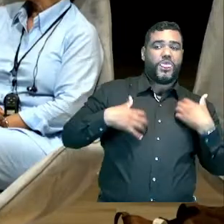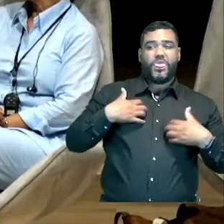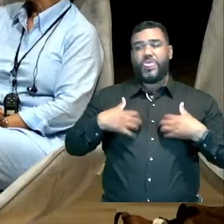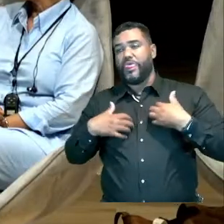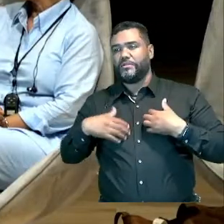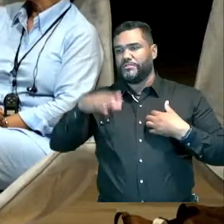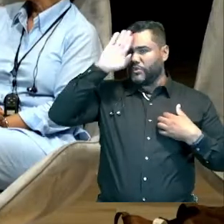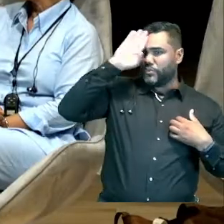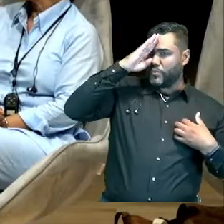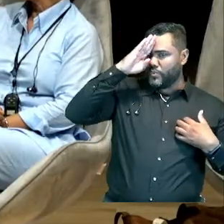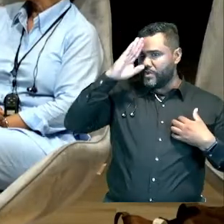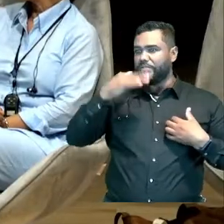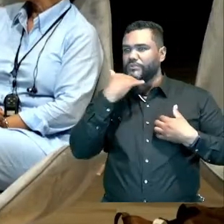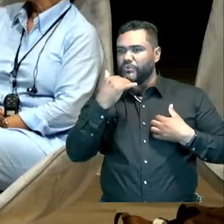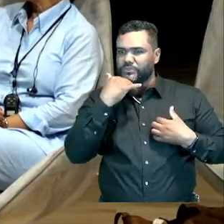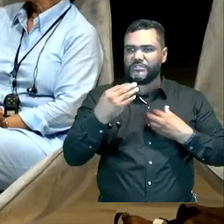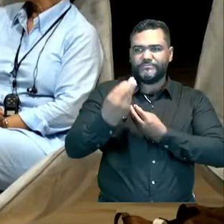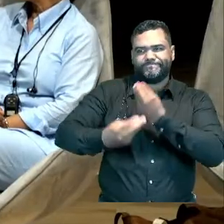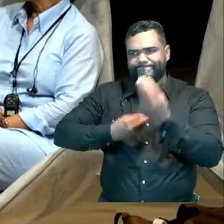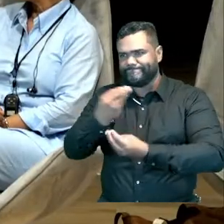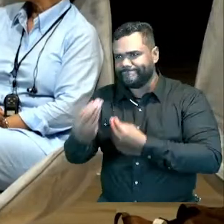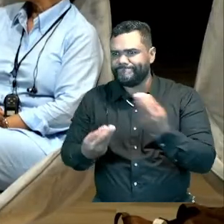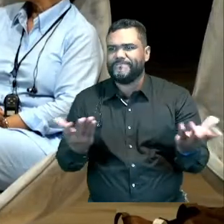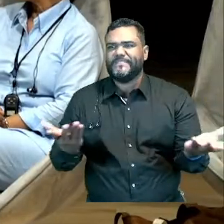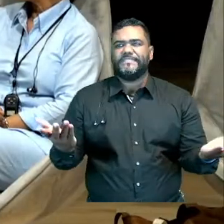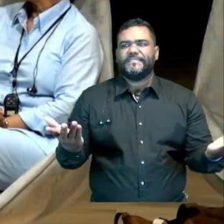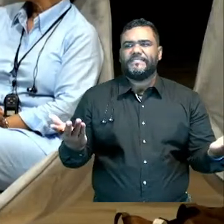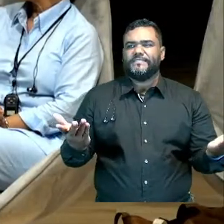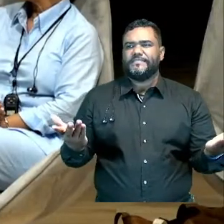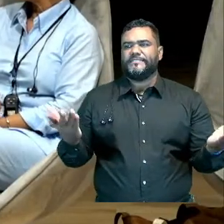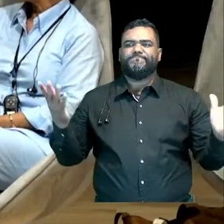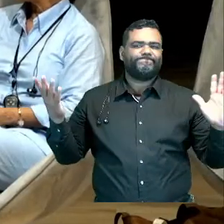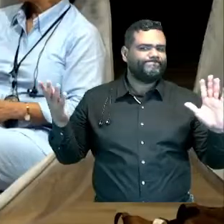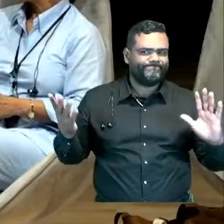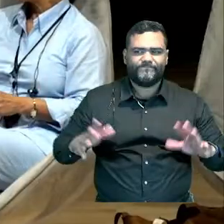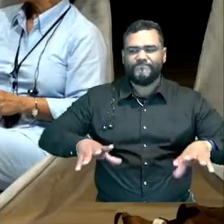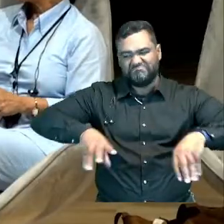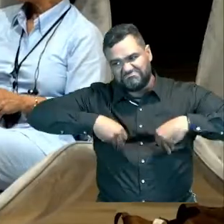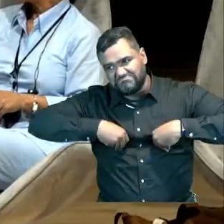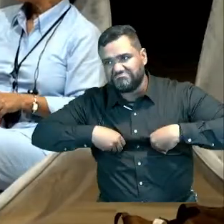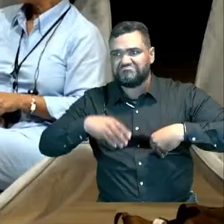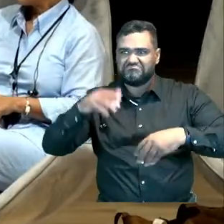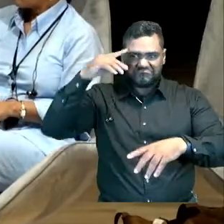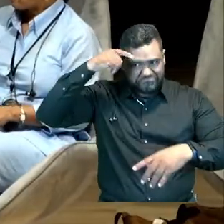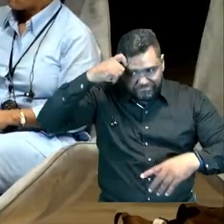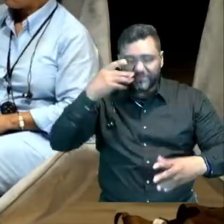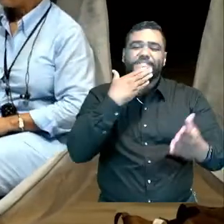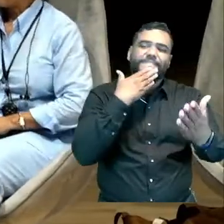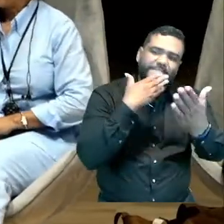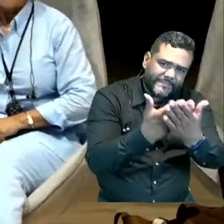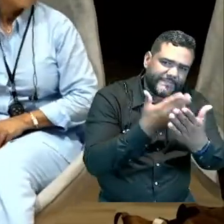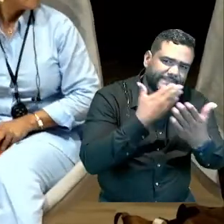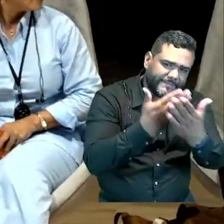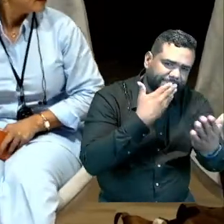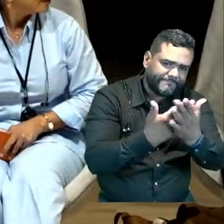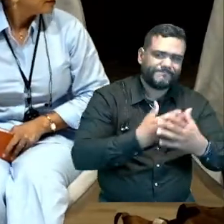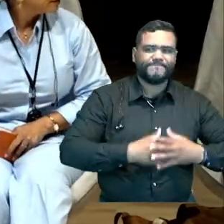mentorship. Those have been key elements in that regard. Thank you.